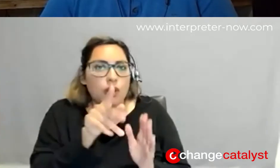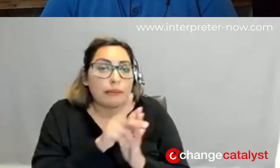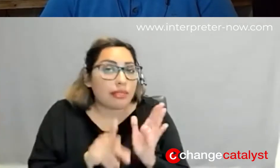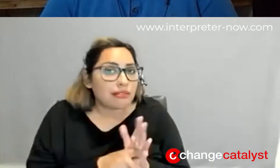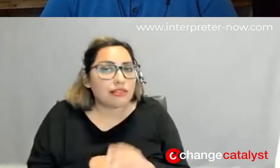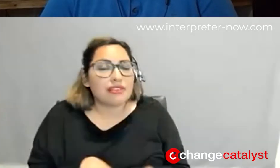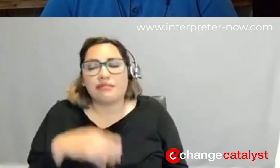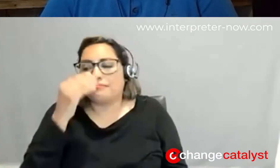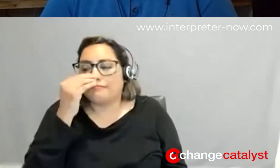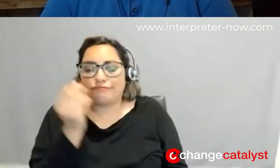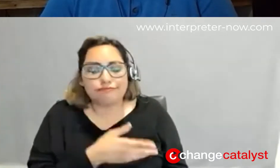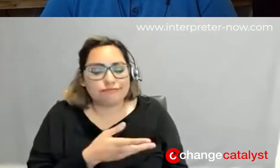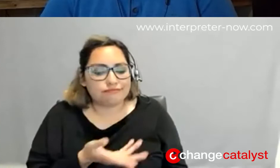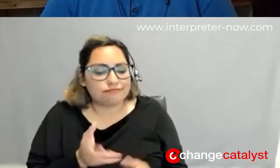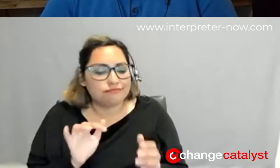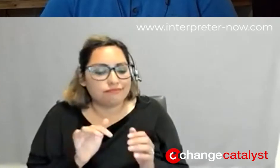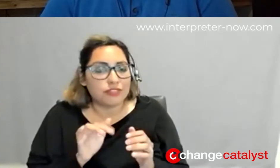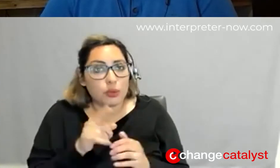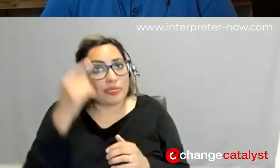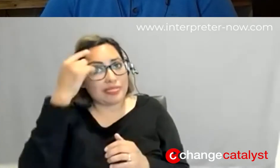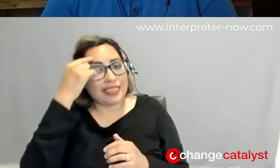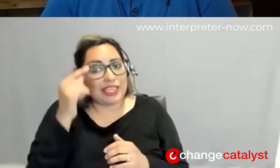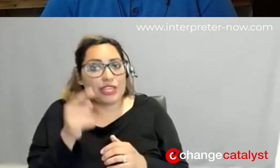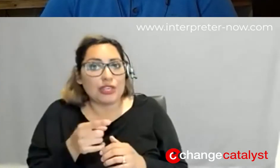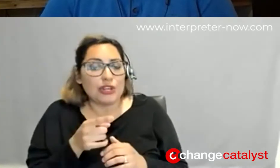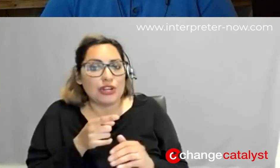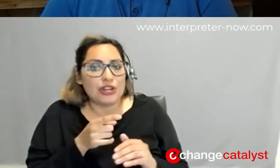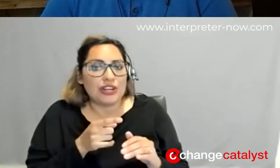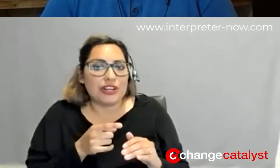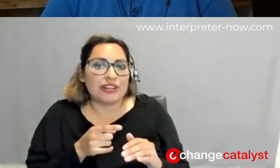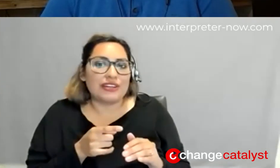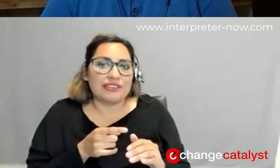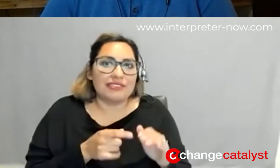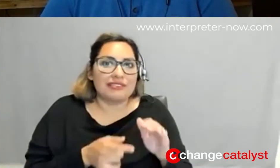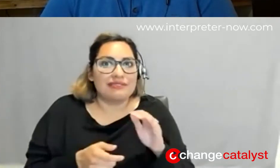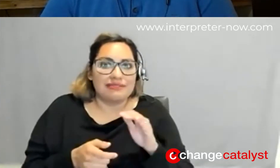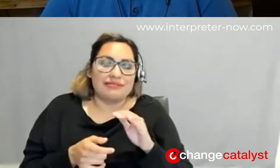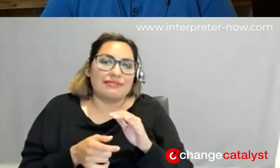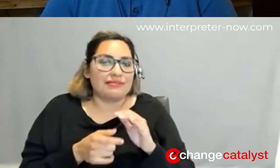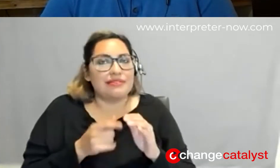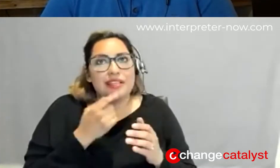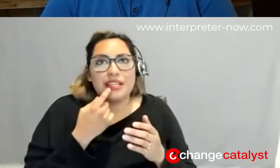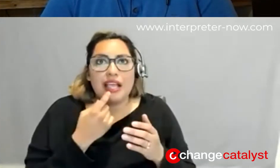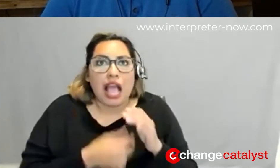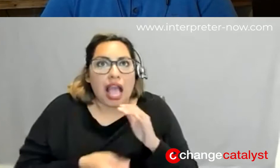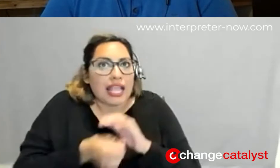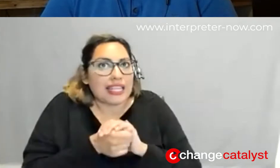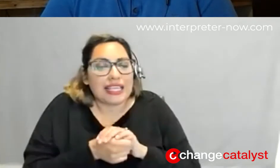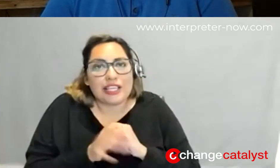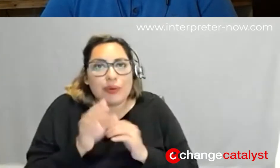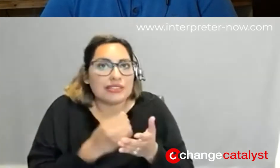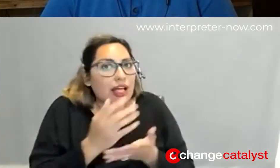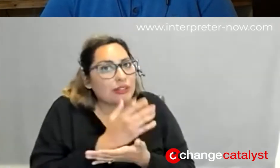care how you think you're hiding salary and benefits. Folks talk.